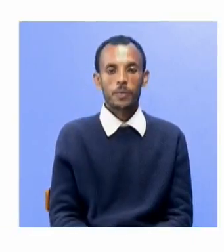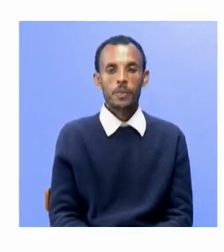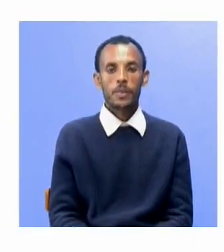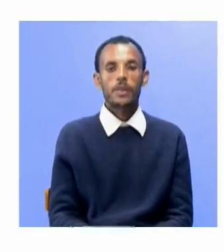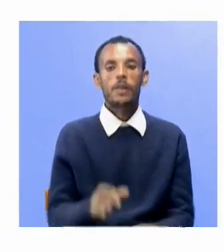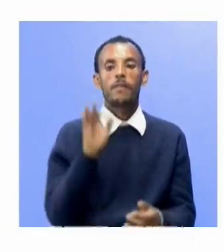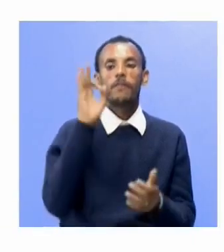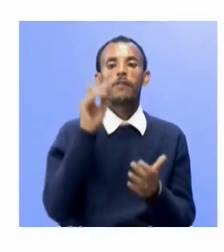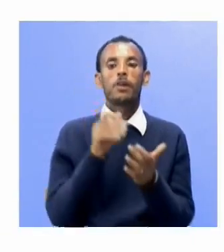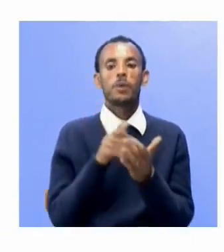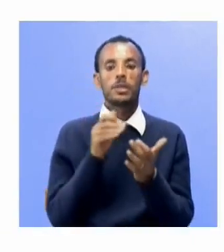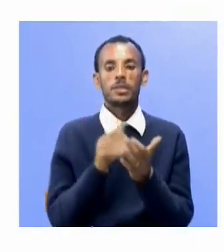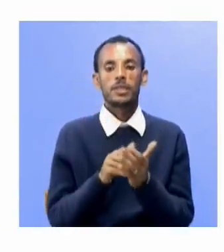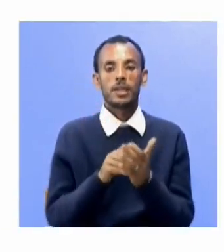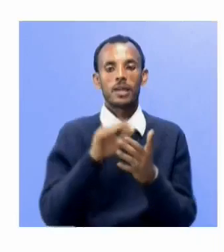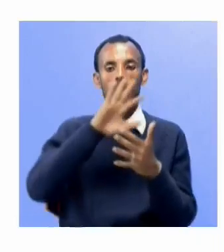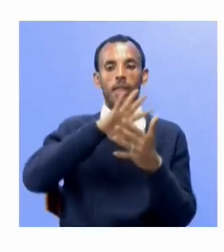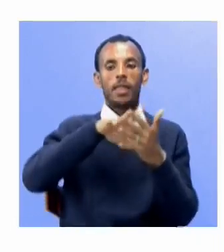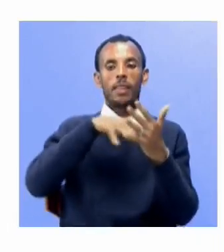frequency table.